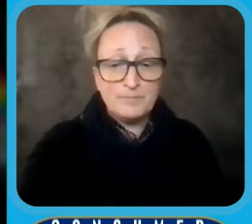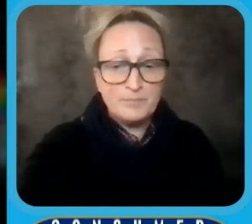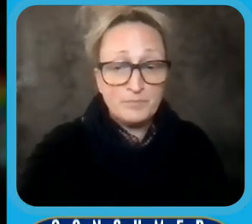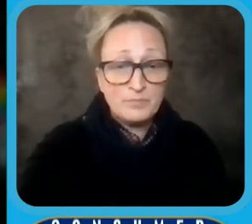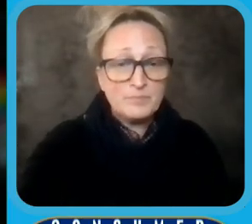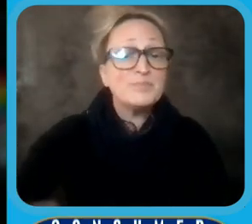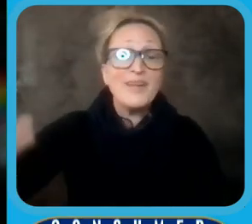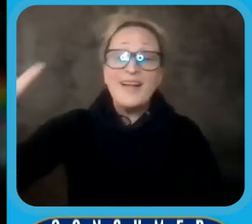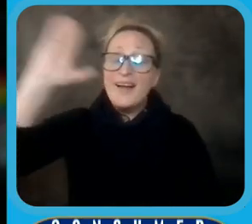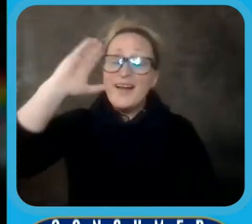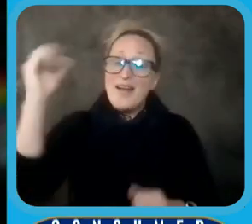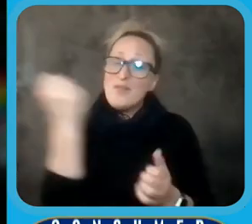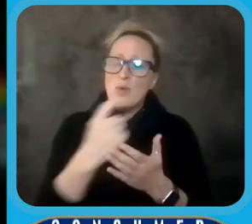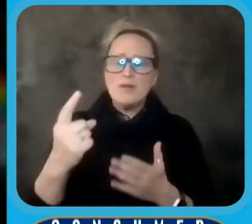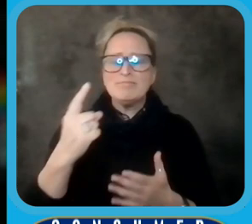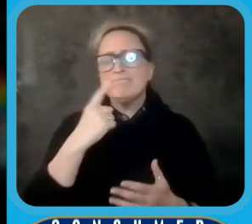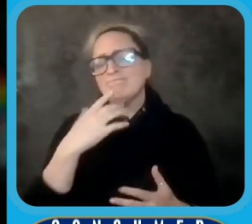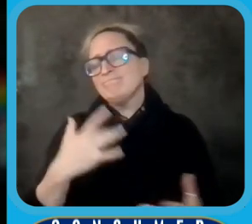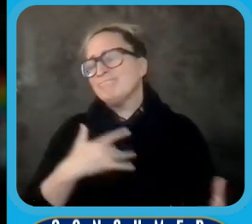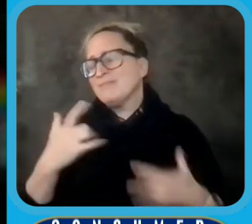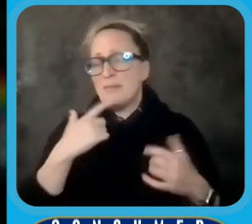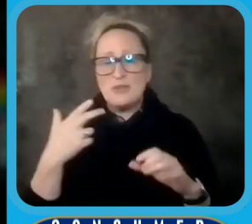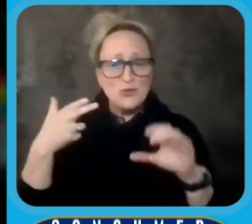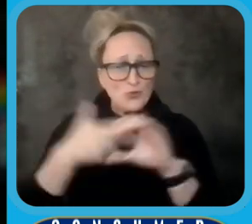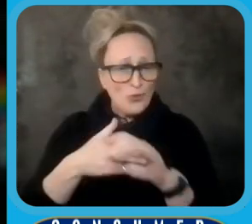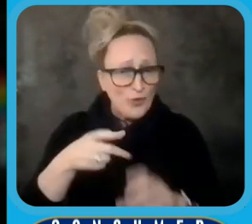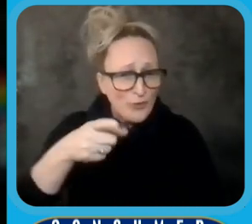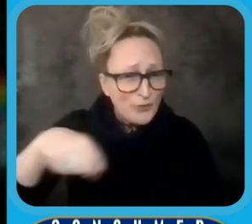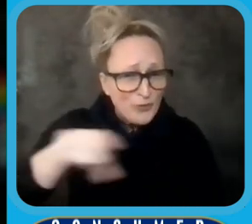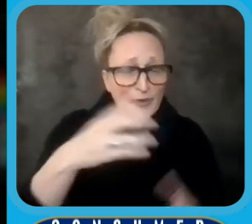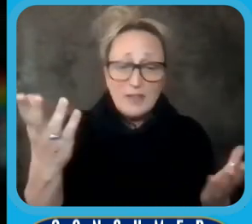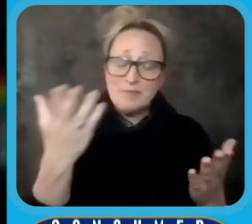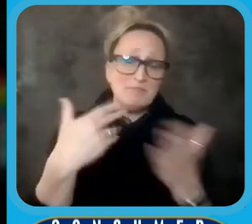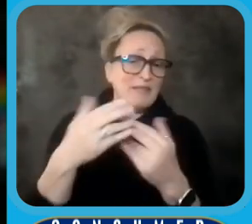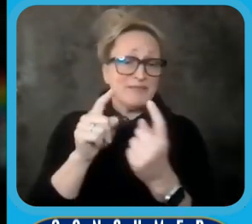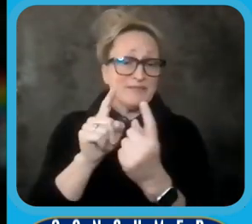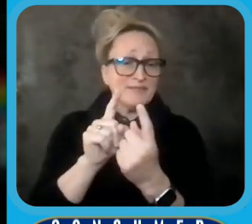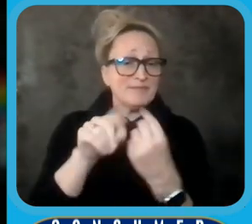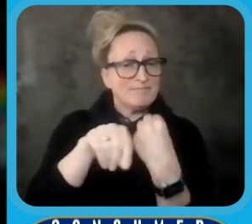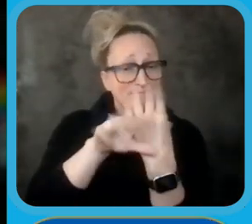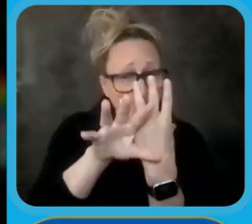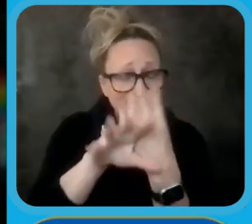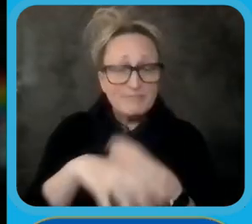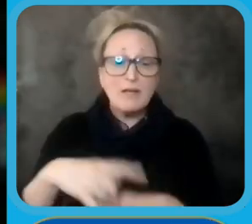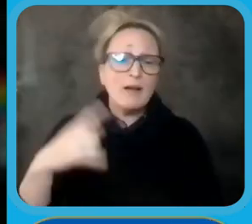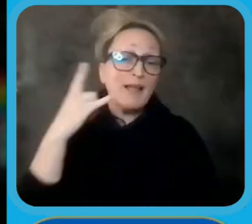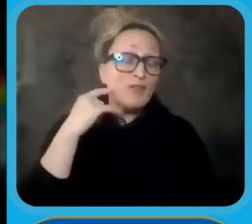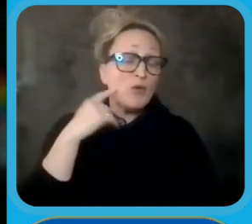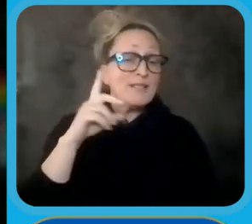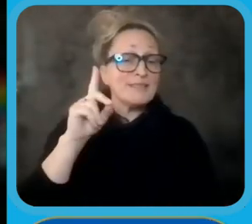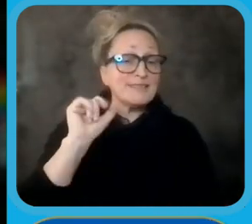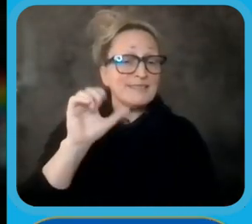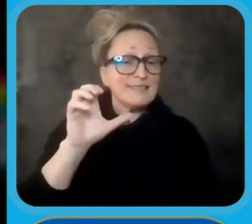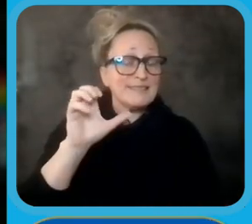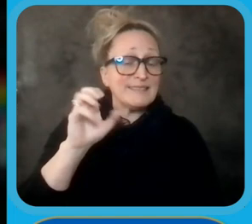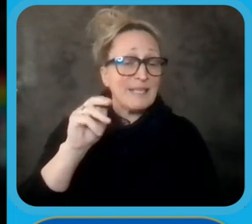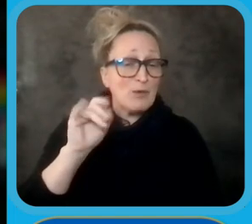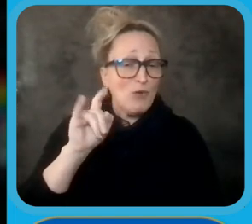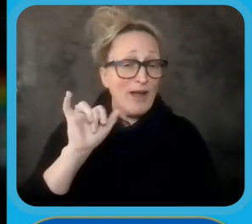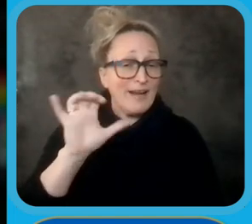Hi, everyone. I'm so excited to be joining you, even if virtually, for this year's California Democratic Party State